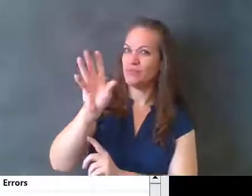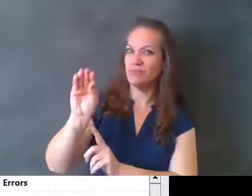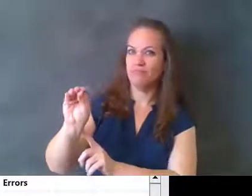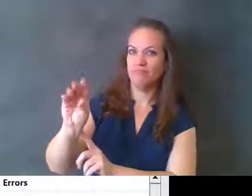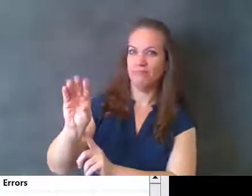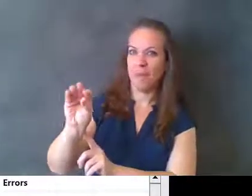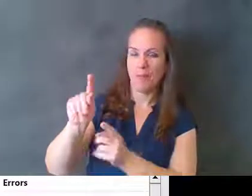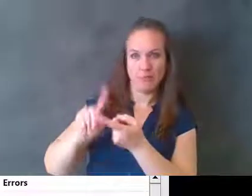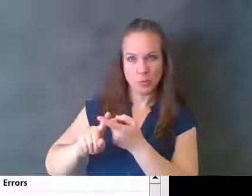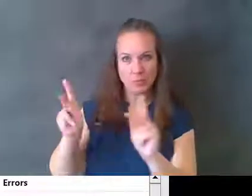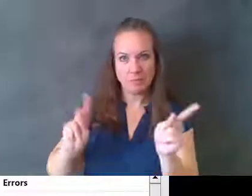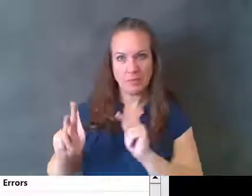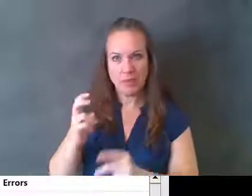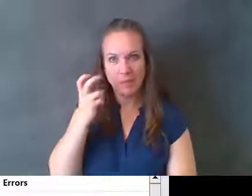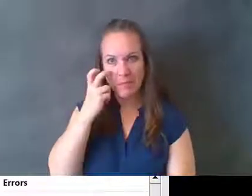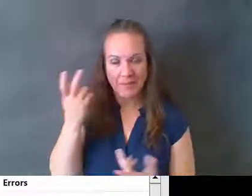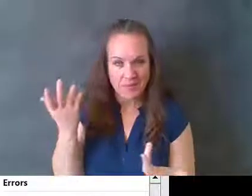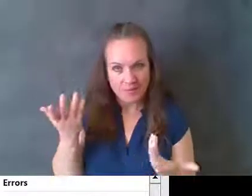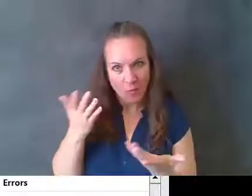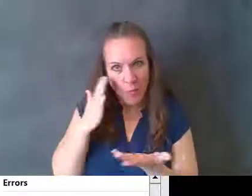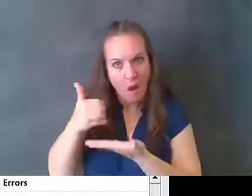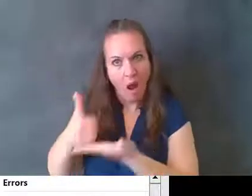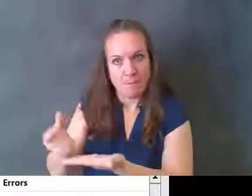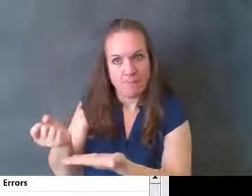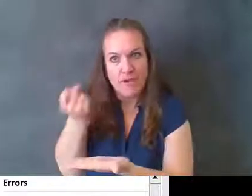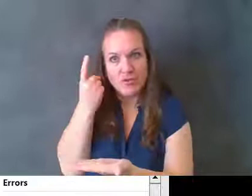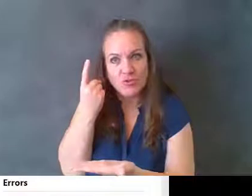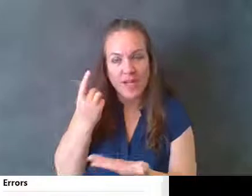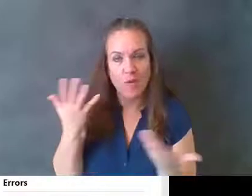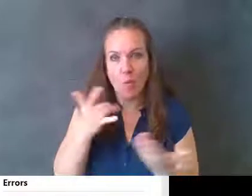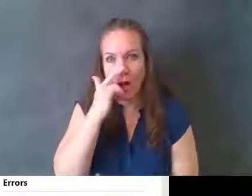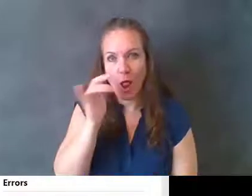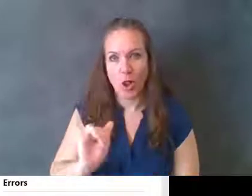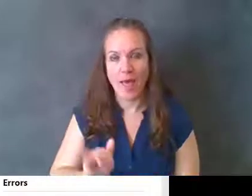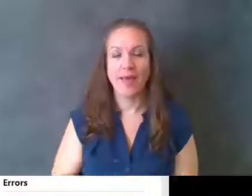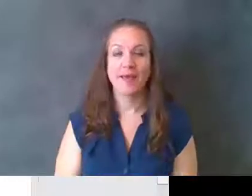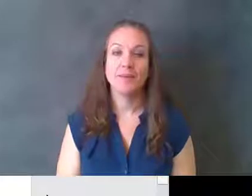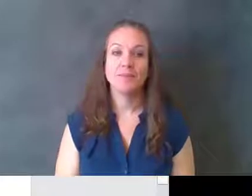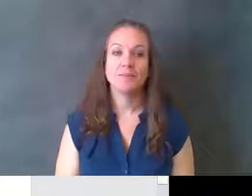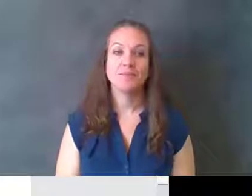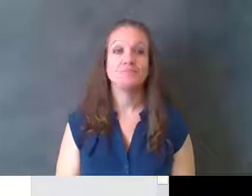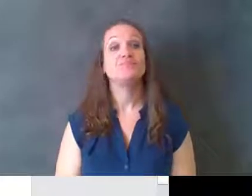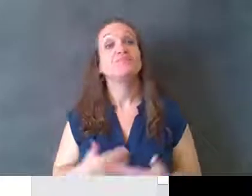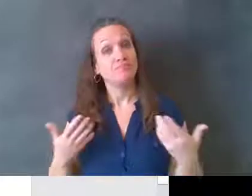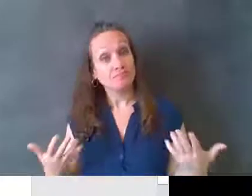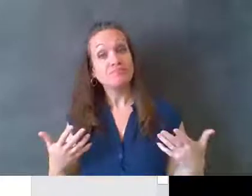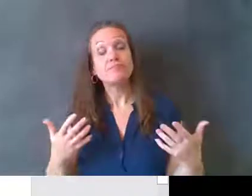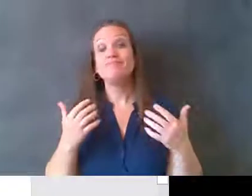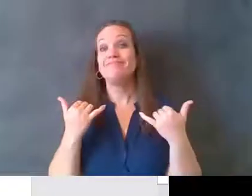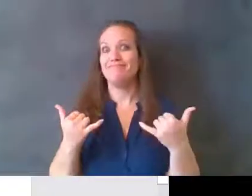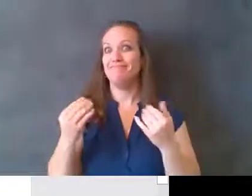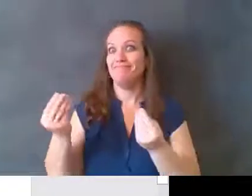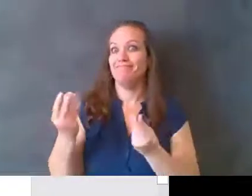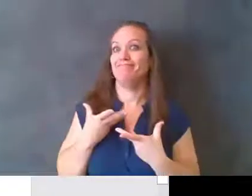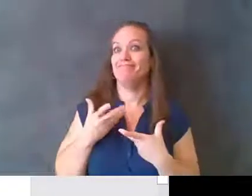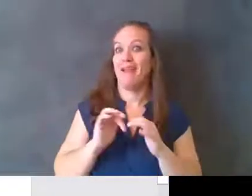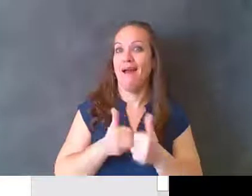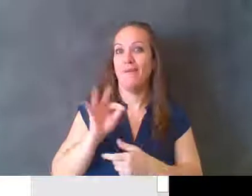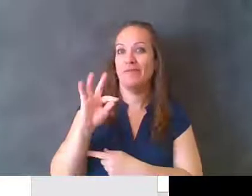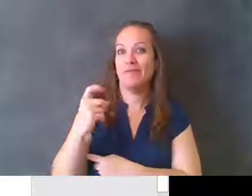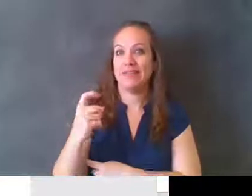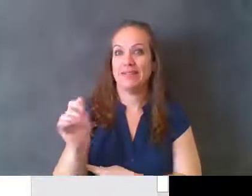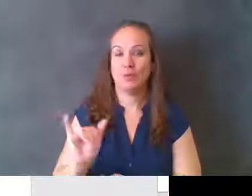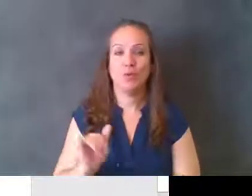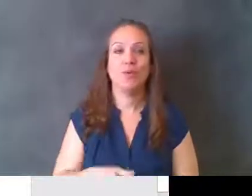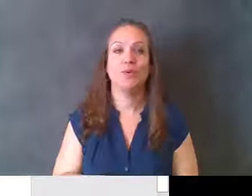Good alternative text helps them understand the image. And then it tells me how to fix it. So on 365 to fix